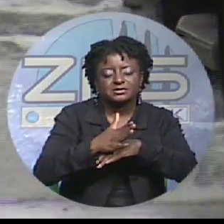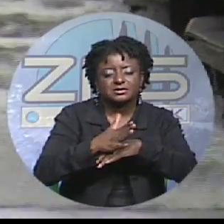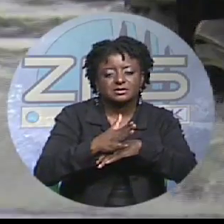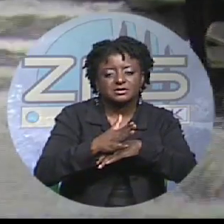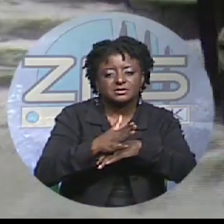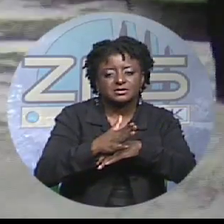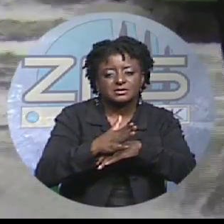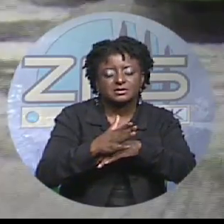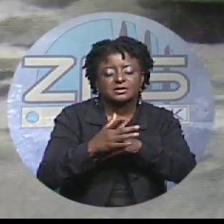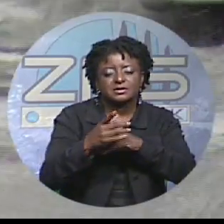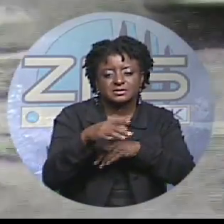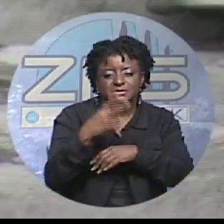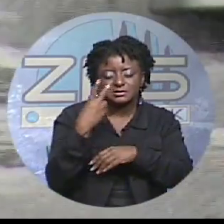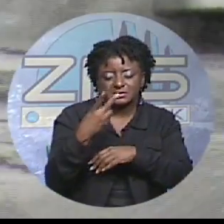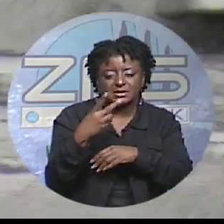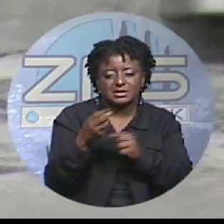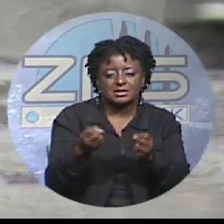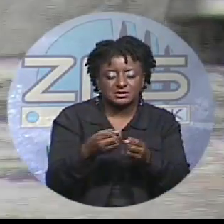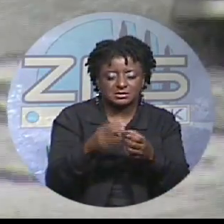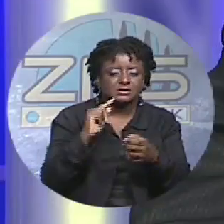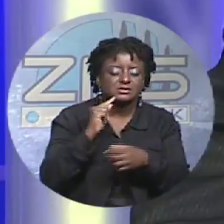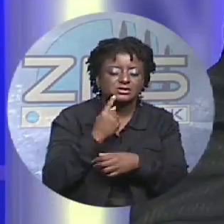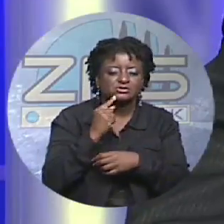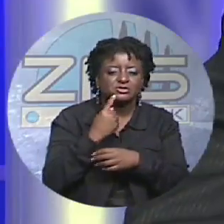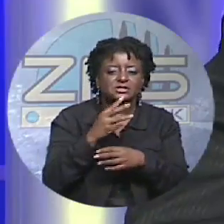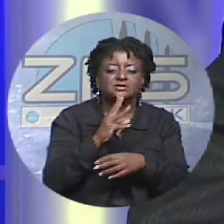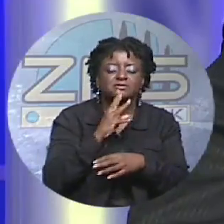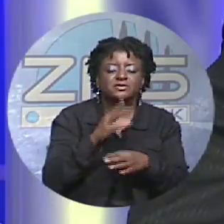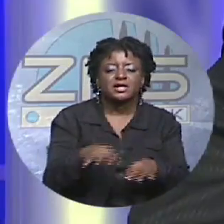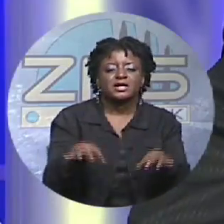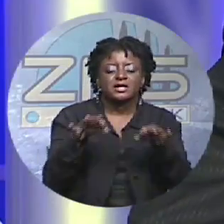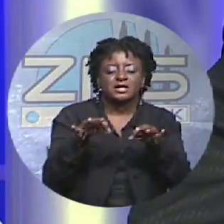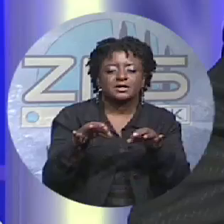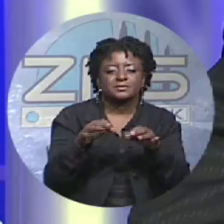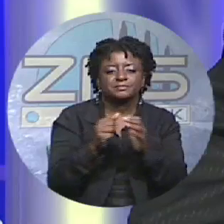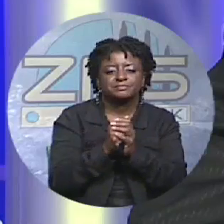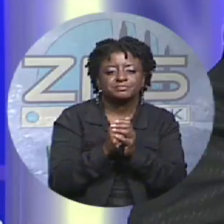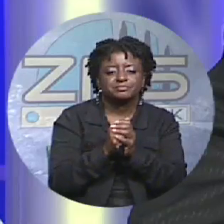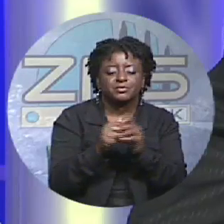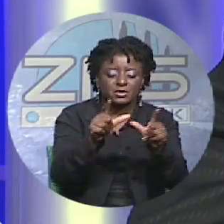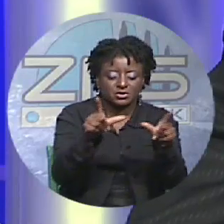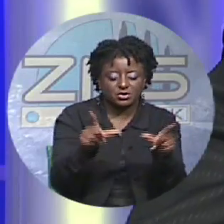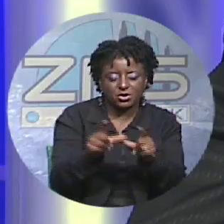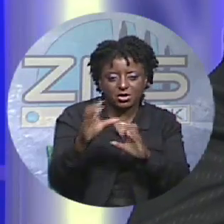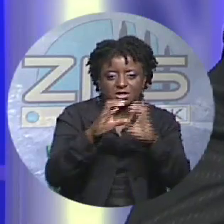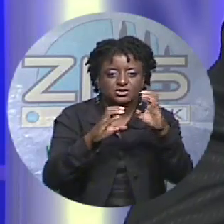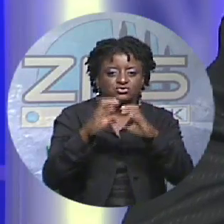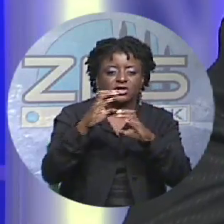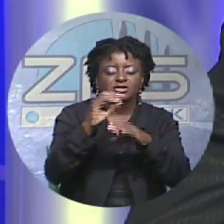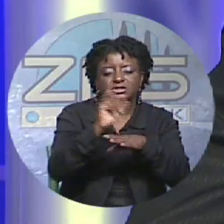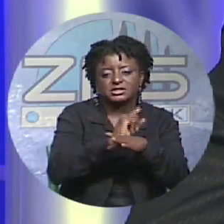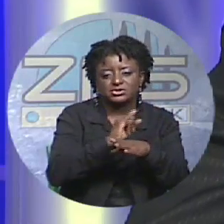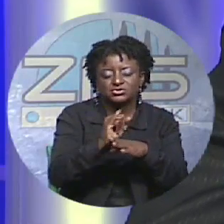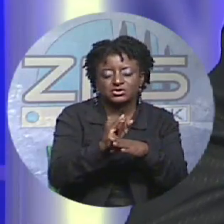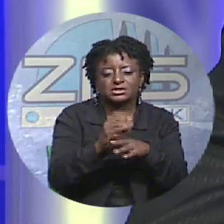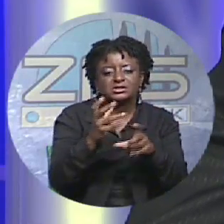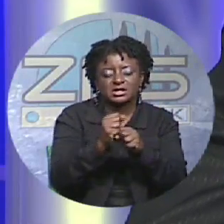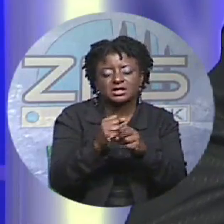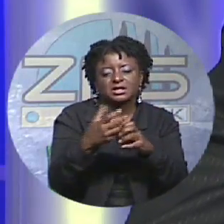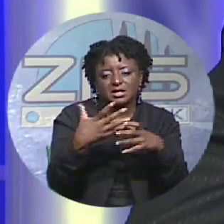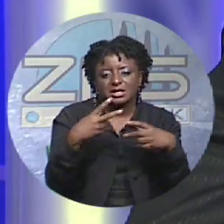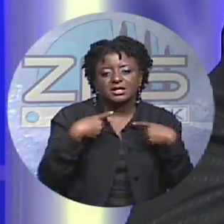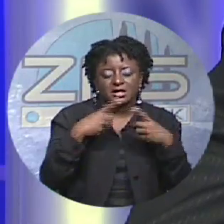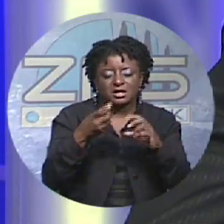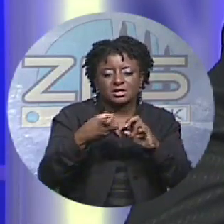encountering serious flooding as well. The local construction industry has taken quite a hit in recent times. However, it seemed a